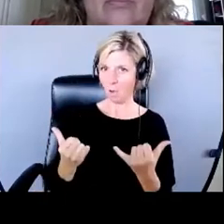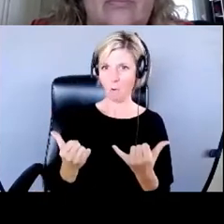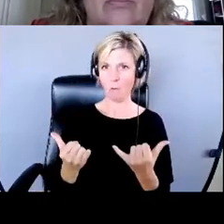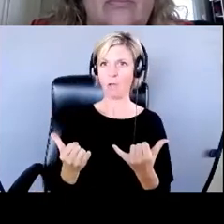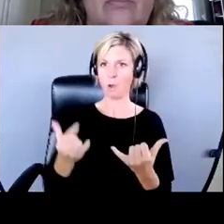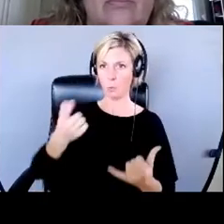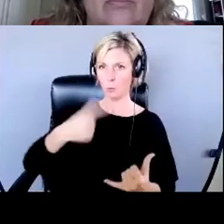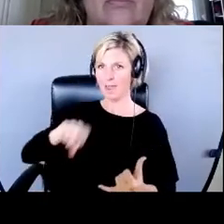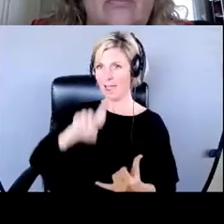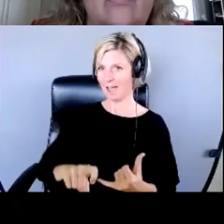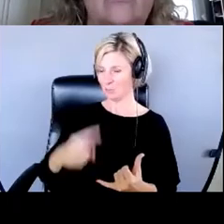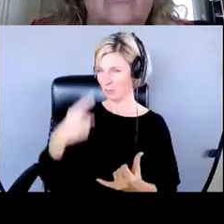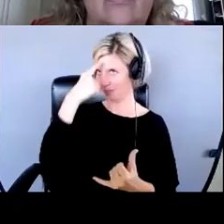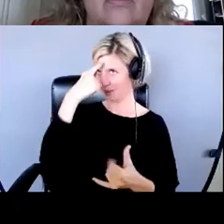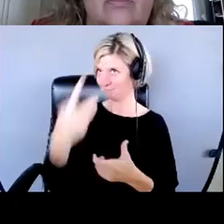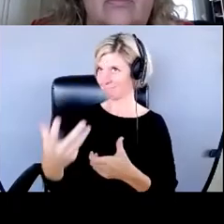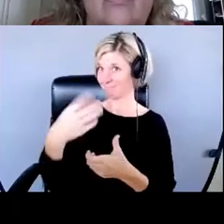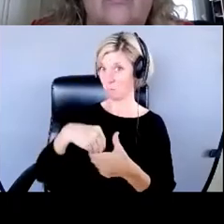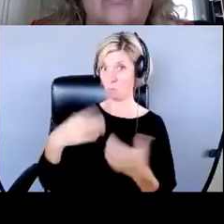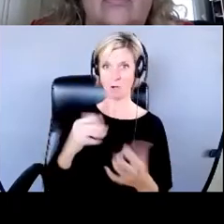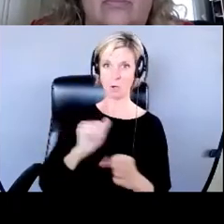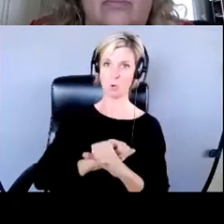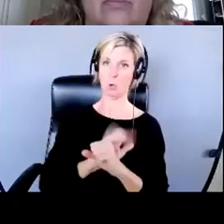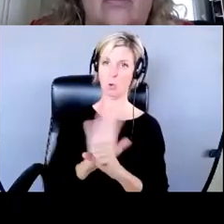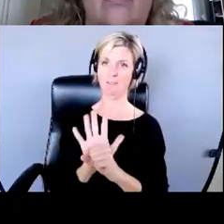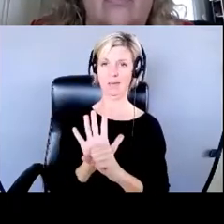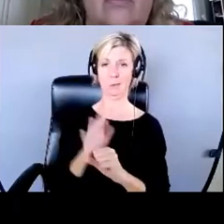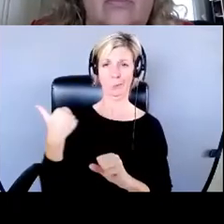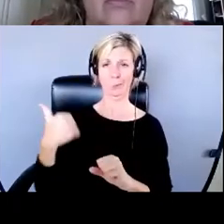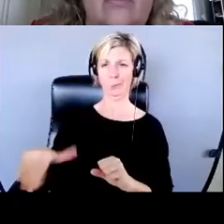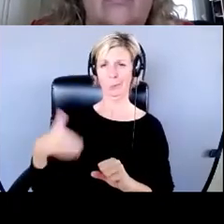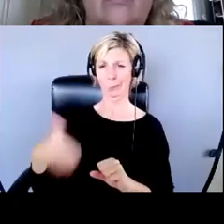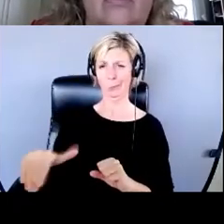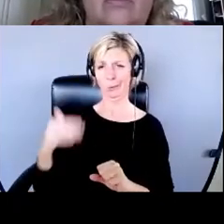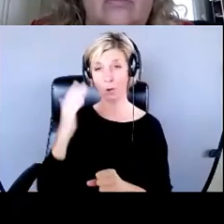COVID perspective now, which adds that extra layer of complexity. So